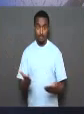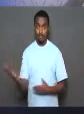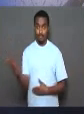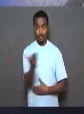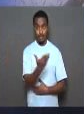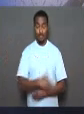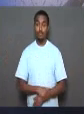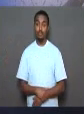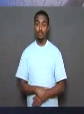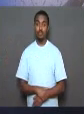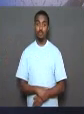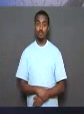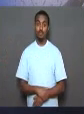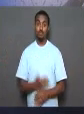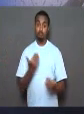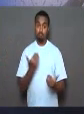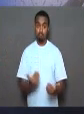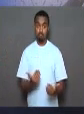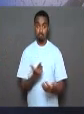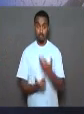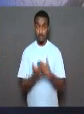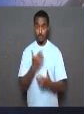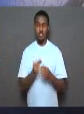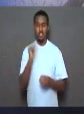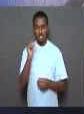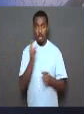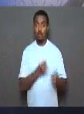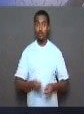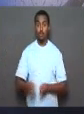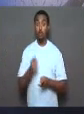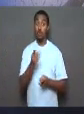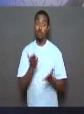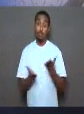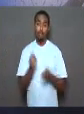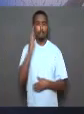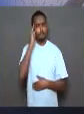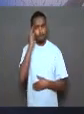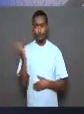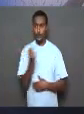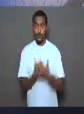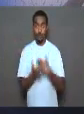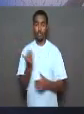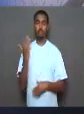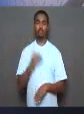Welcome back, everyone. Let us discuss some of the strategies you may have thought